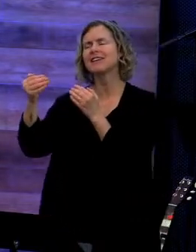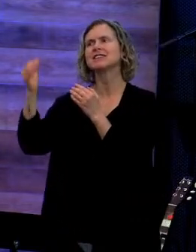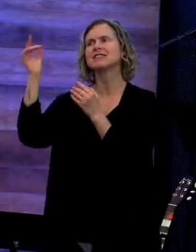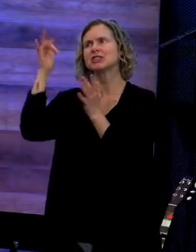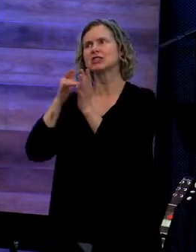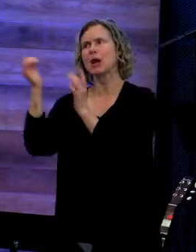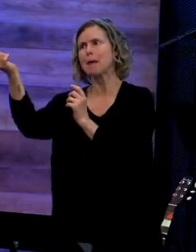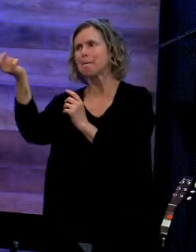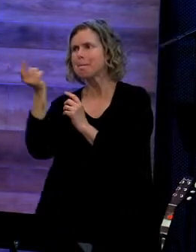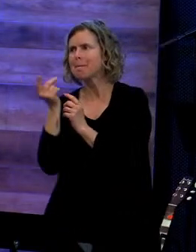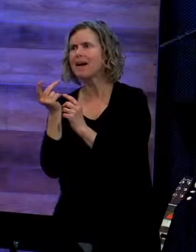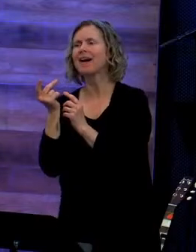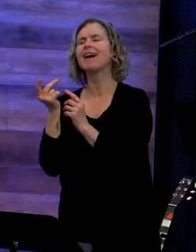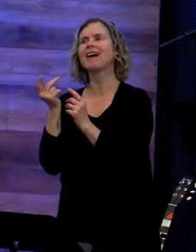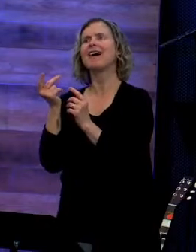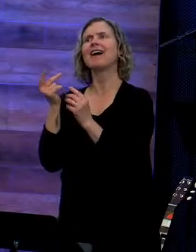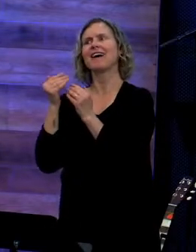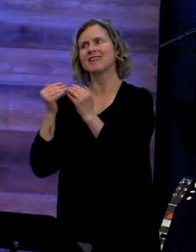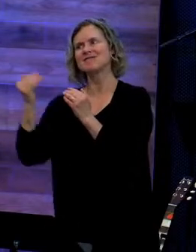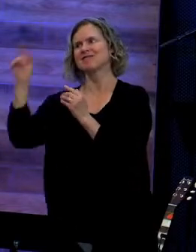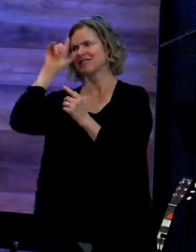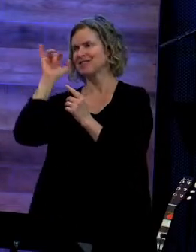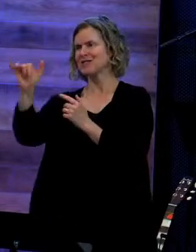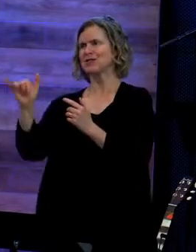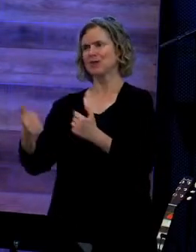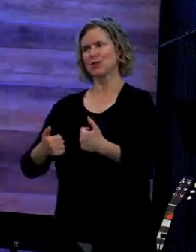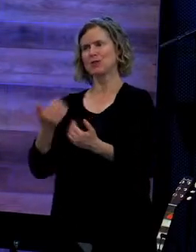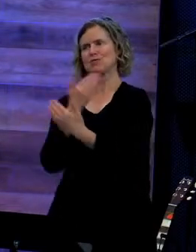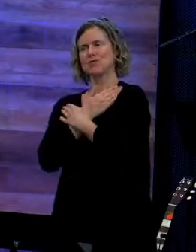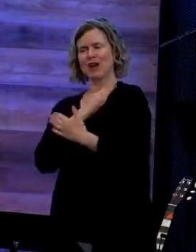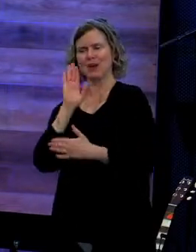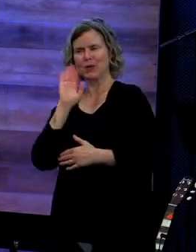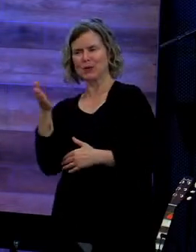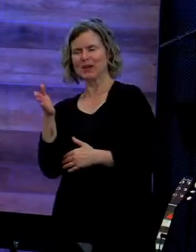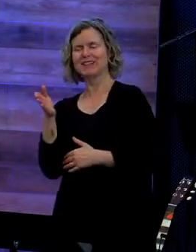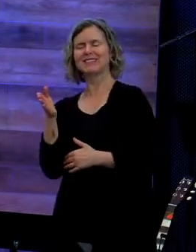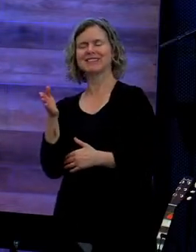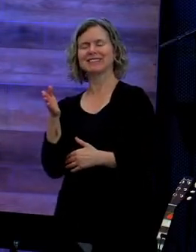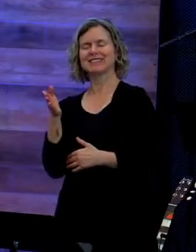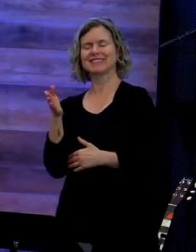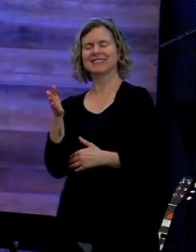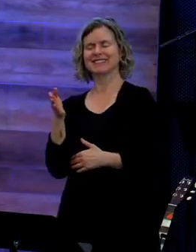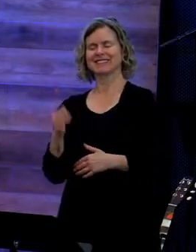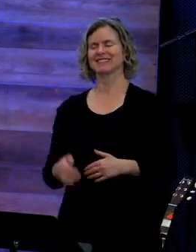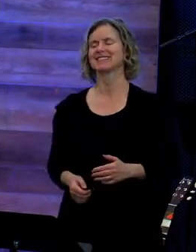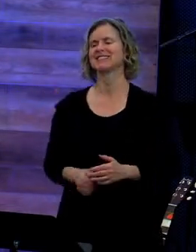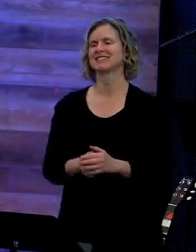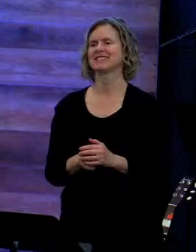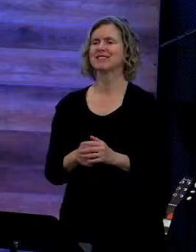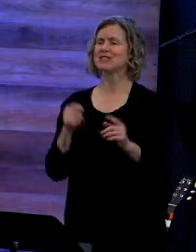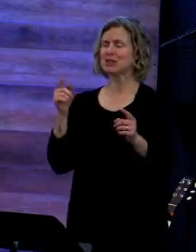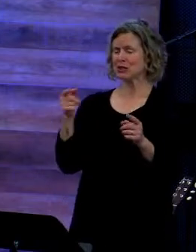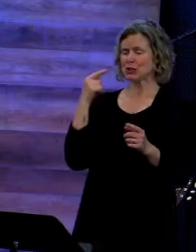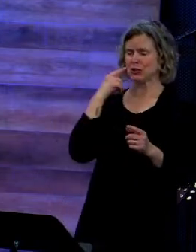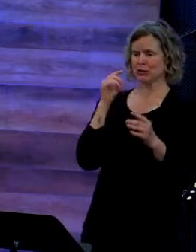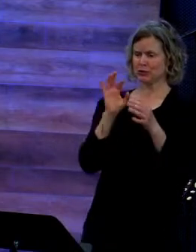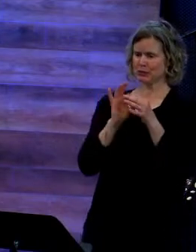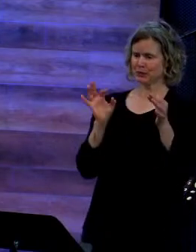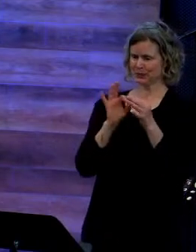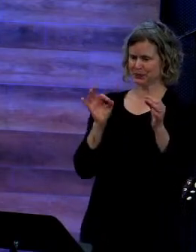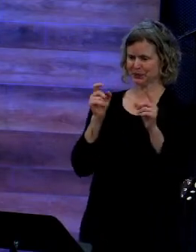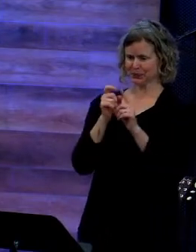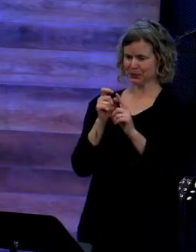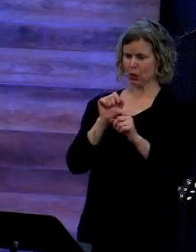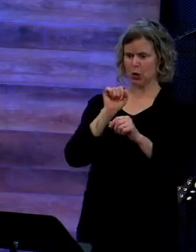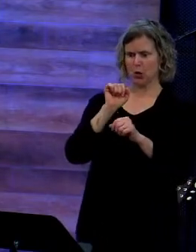working for the weekend, right? You know, the idea is you're just trying to work through the week all for that rest. The gospel